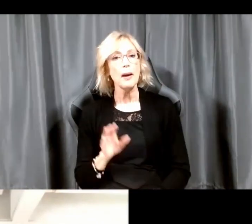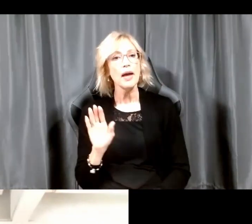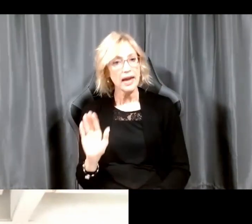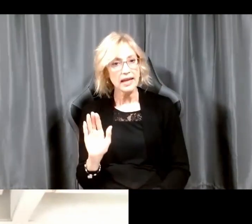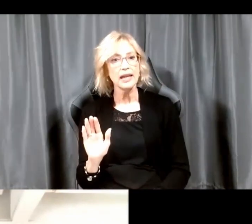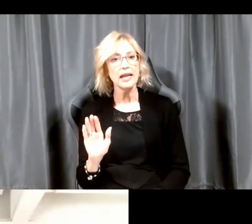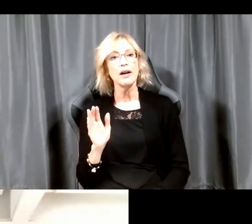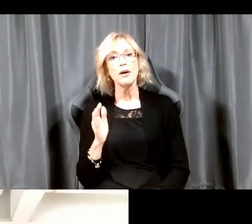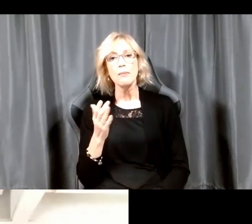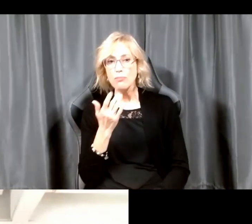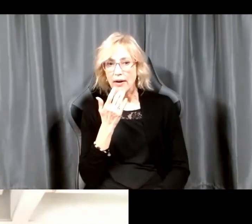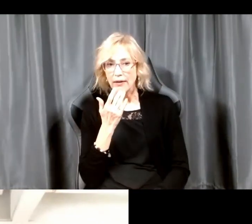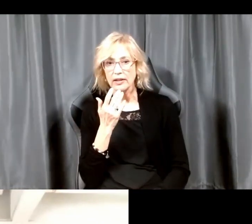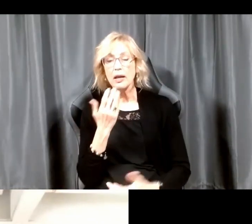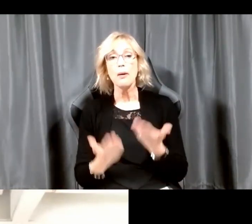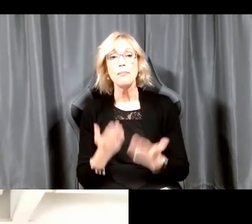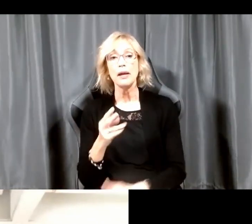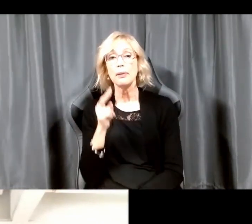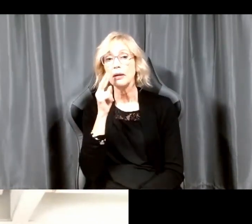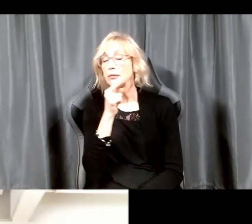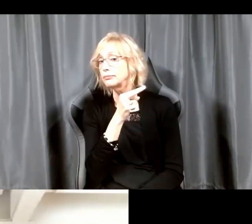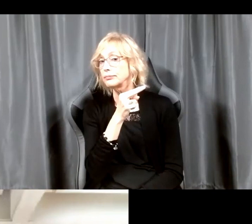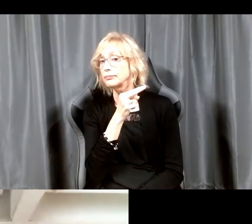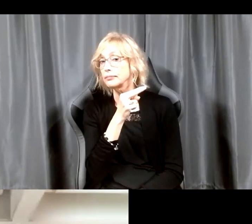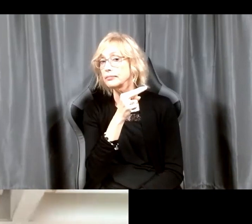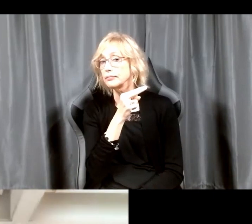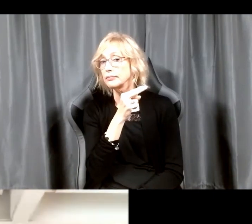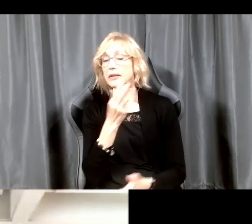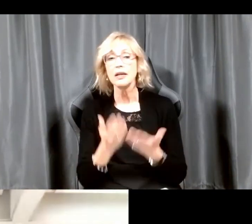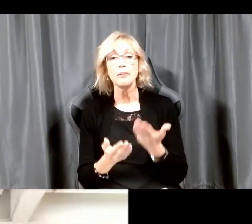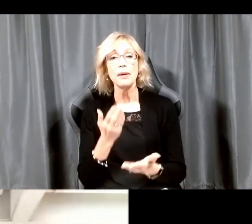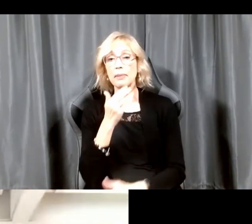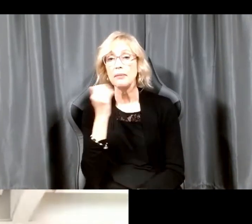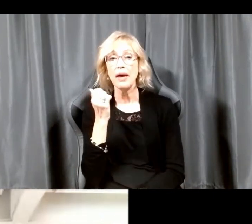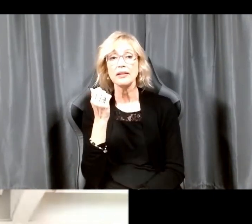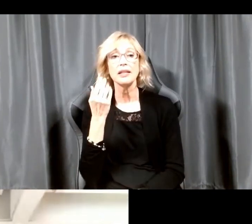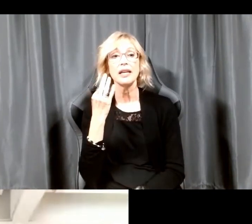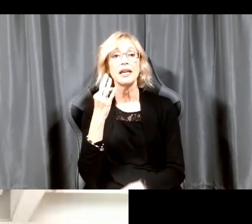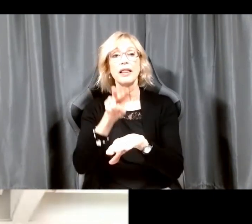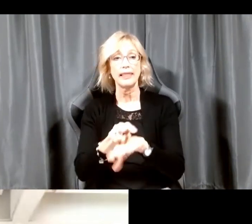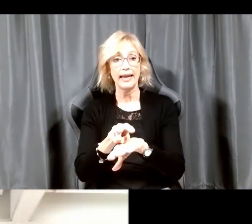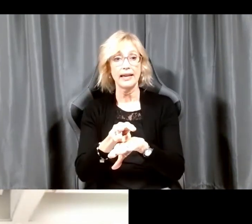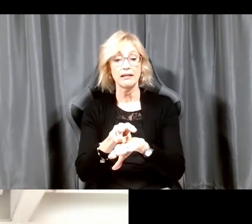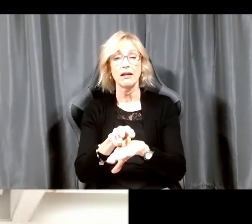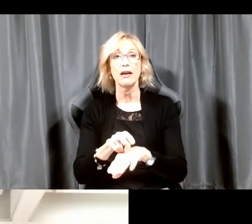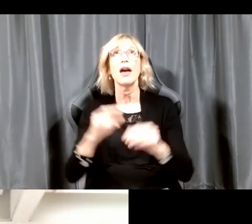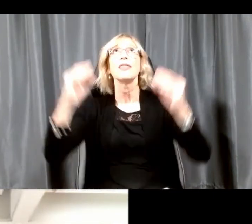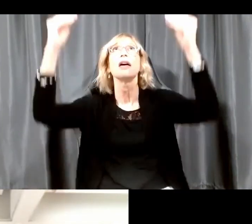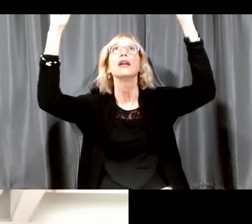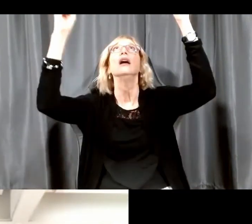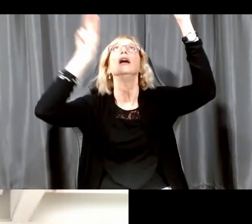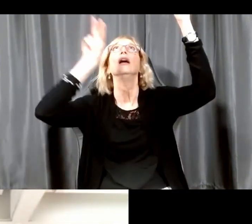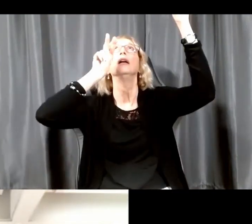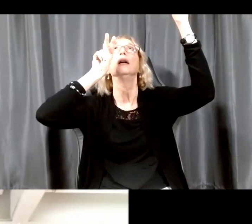some children may look at it from the side view. It may be best if they're laying down and you hold it over them and